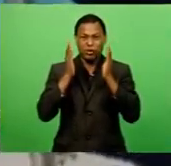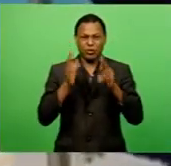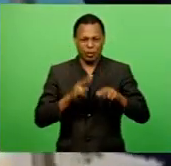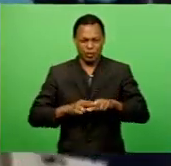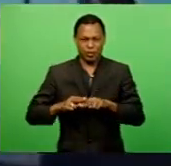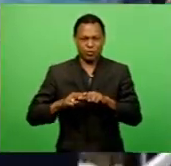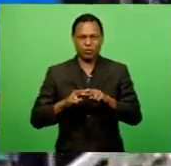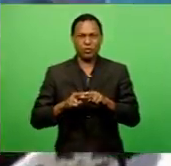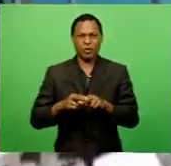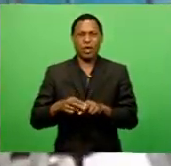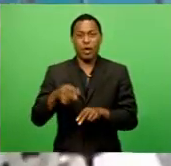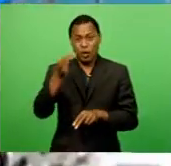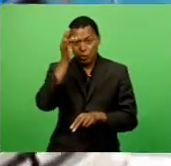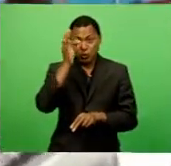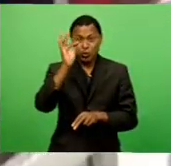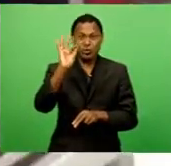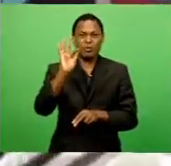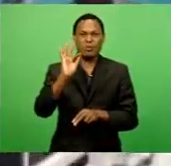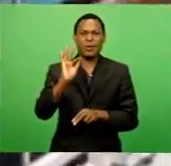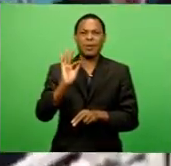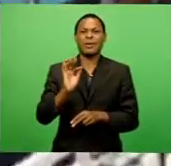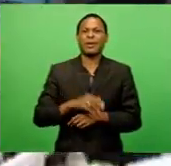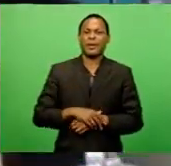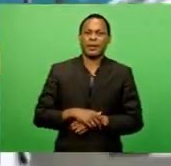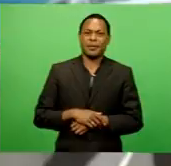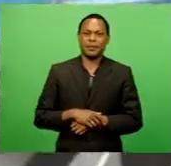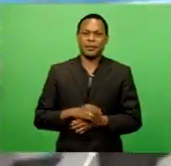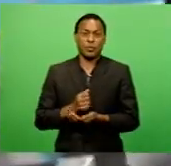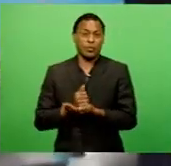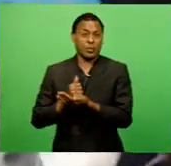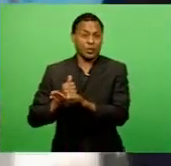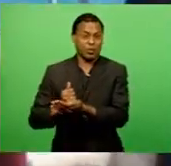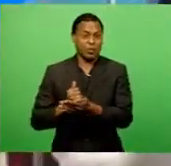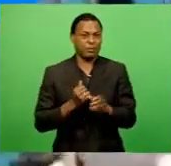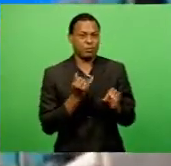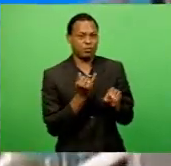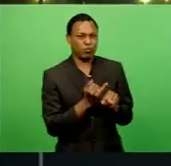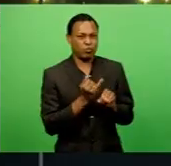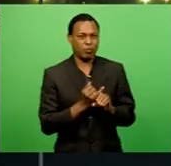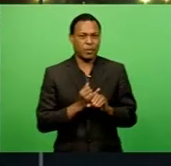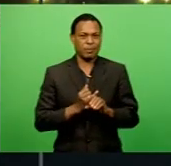the ongoing crime prevention efforts on the island.